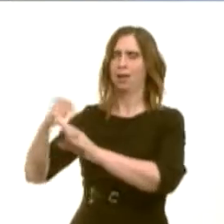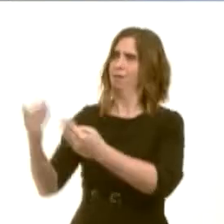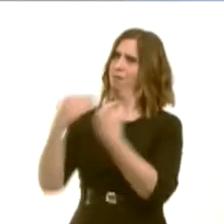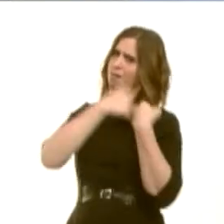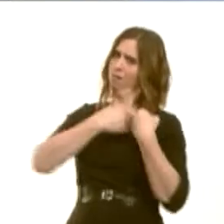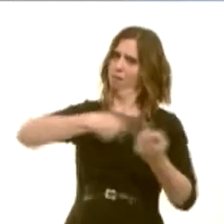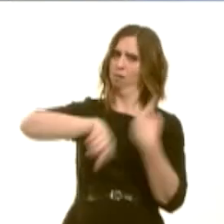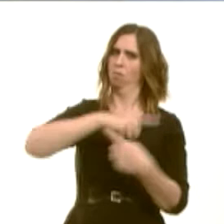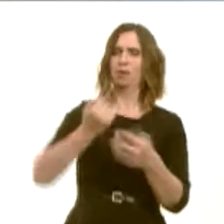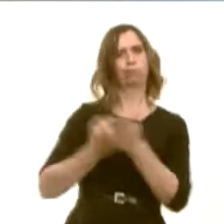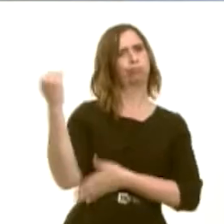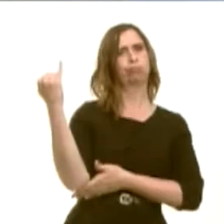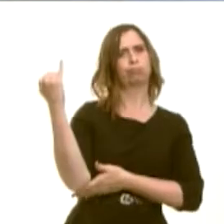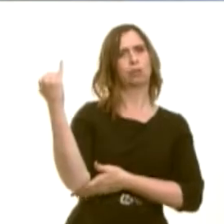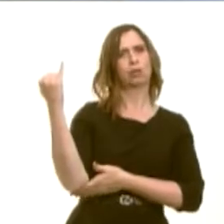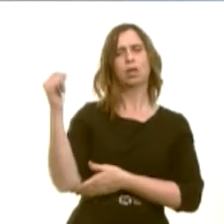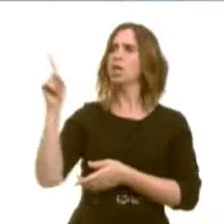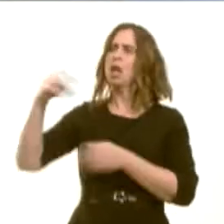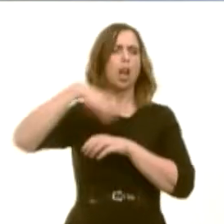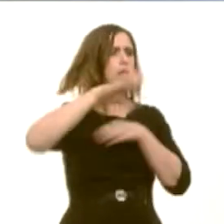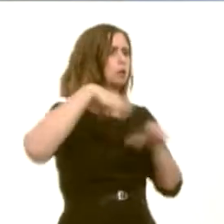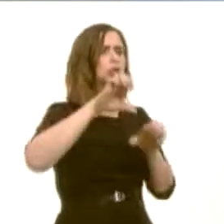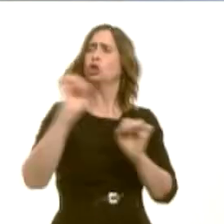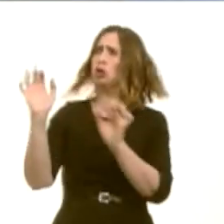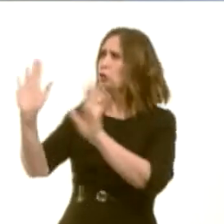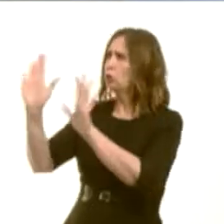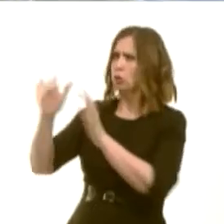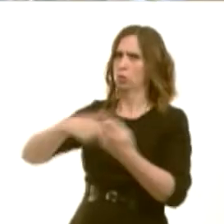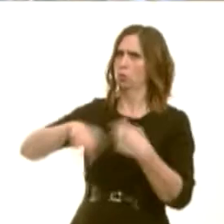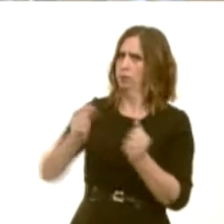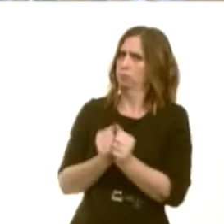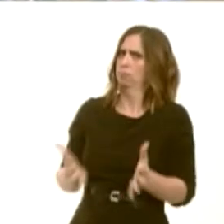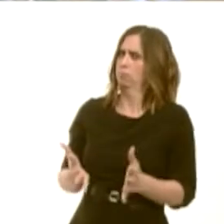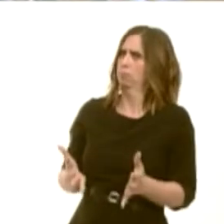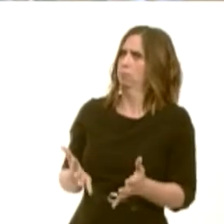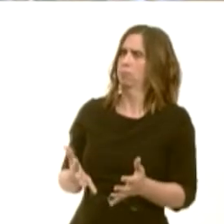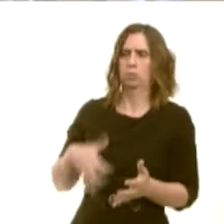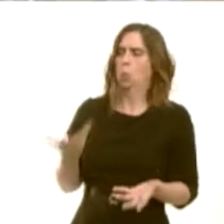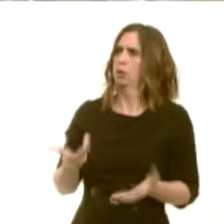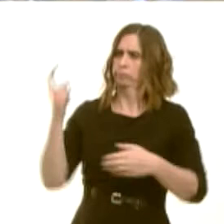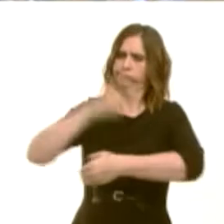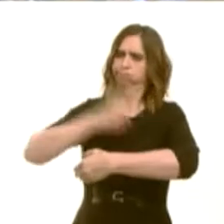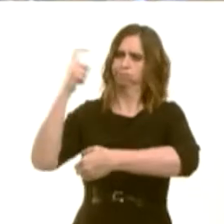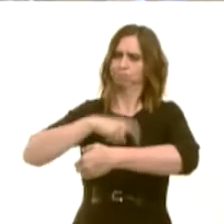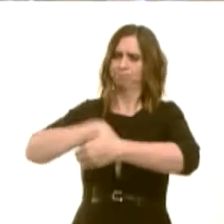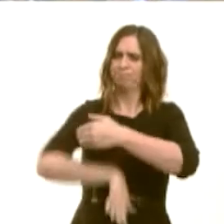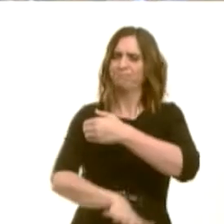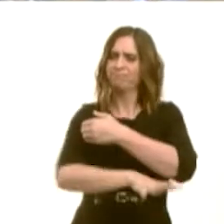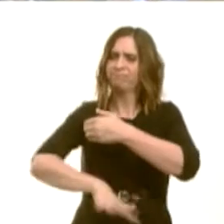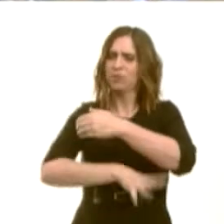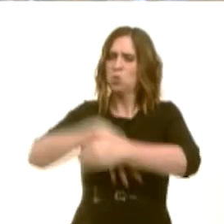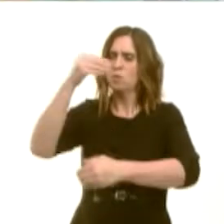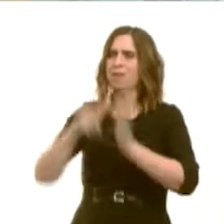been accepted, and the principle here that it's not the wish of this place to see that kind of activity happening here? I